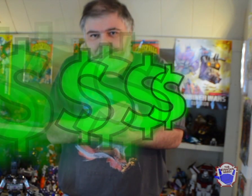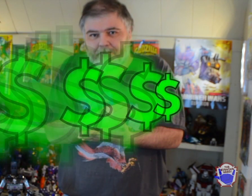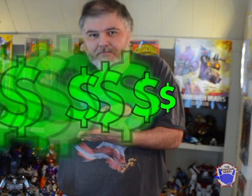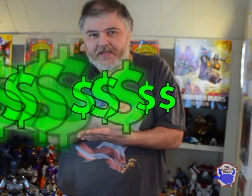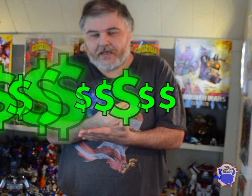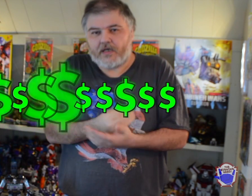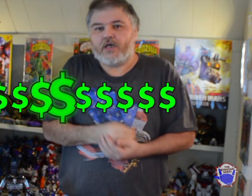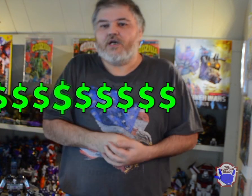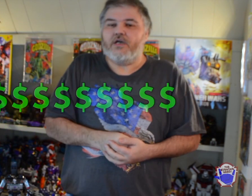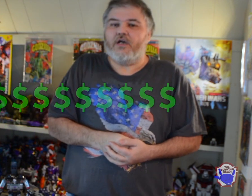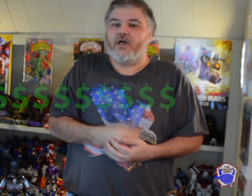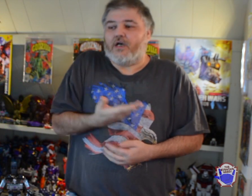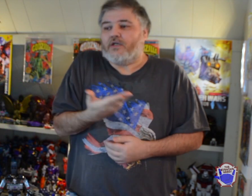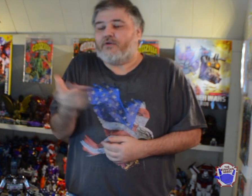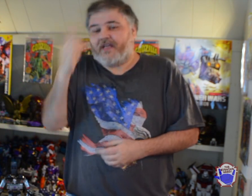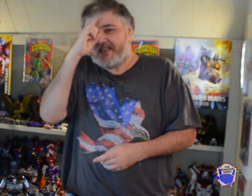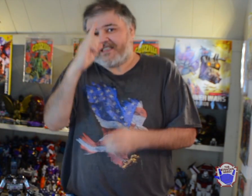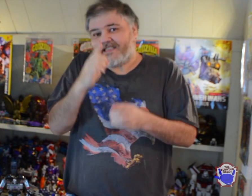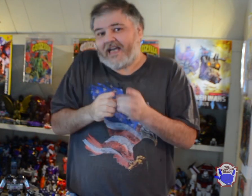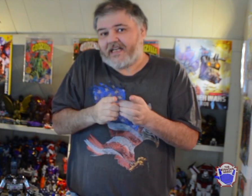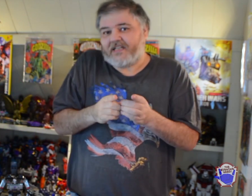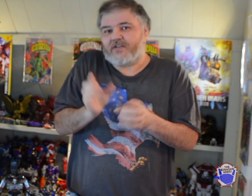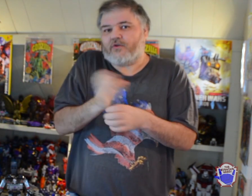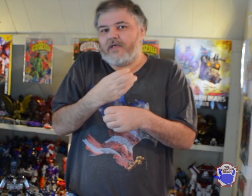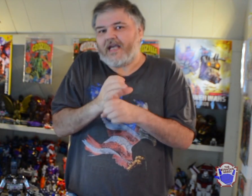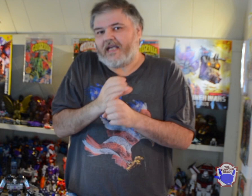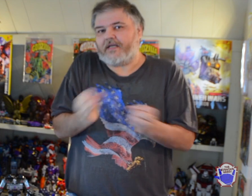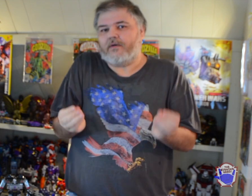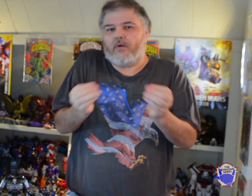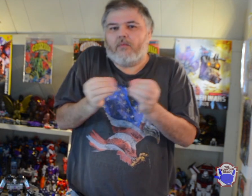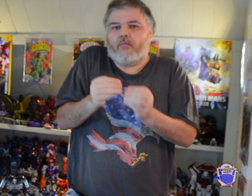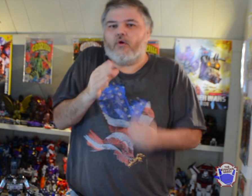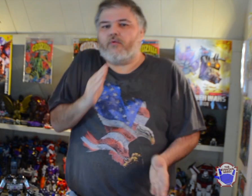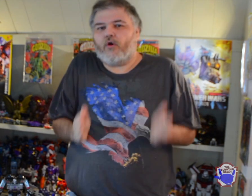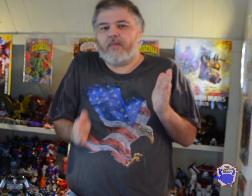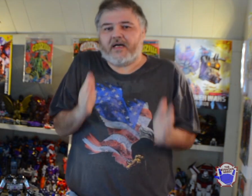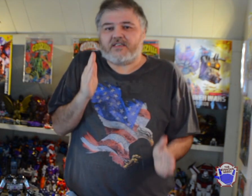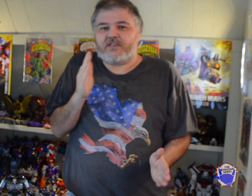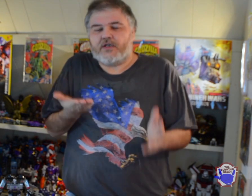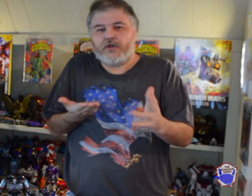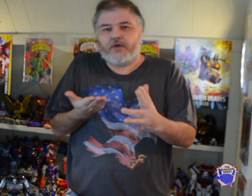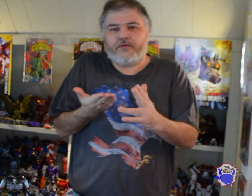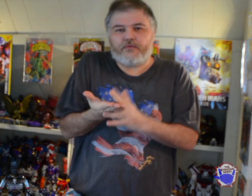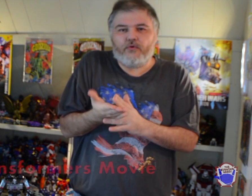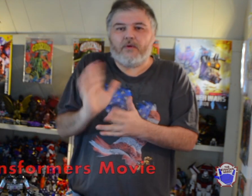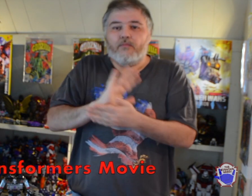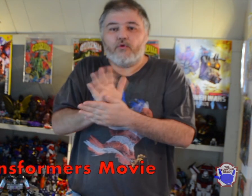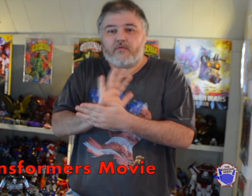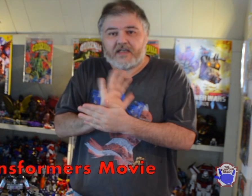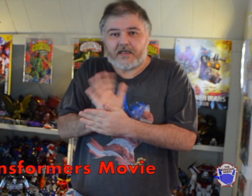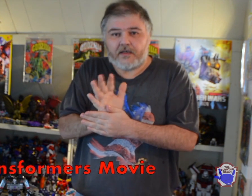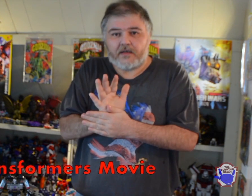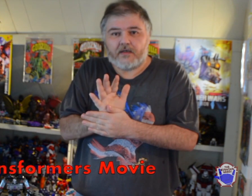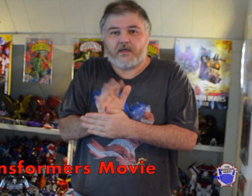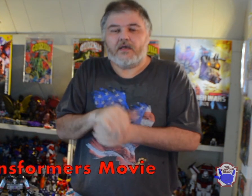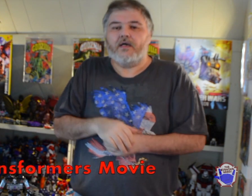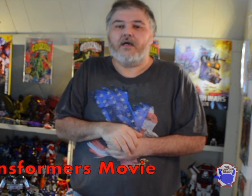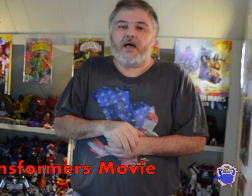money. So they decided to create more robots through a